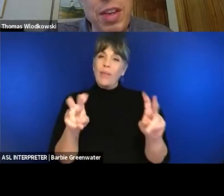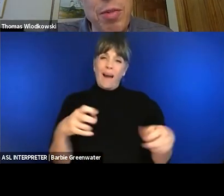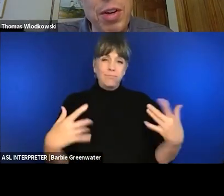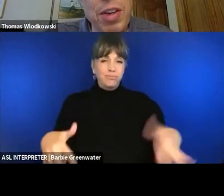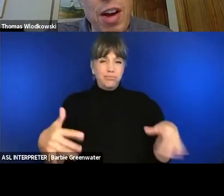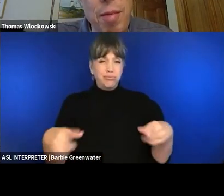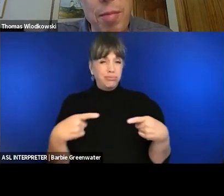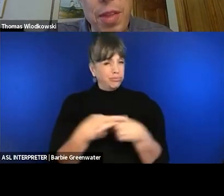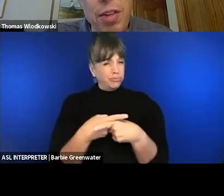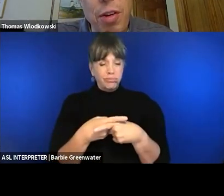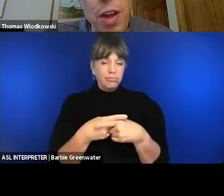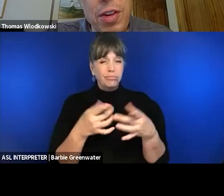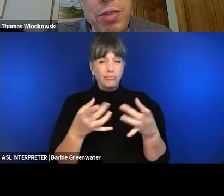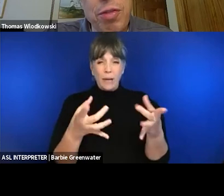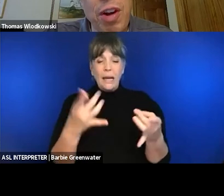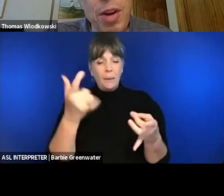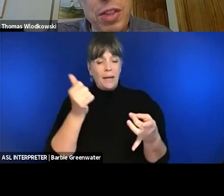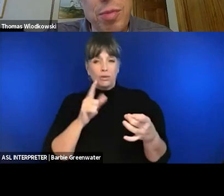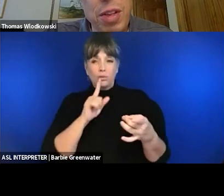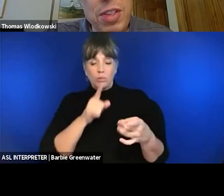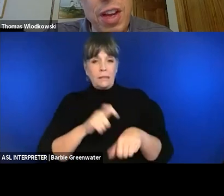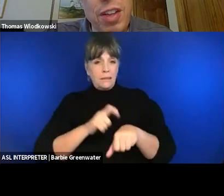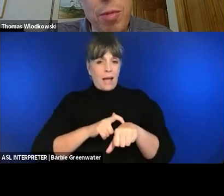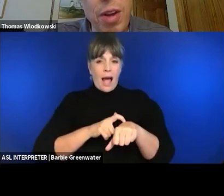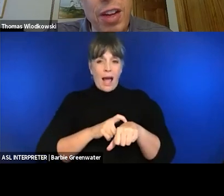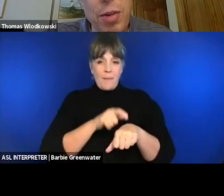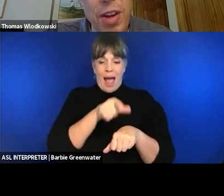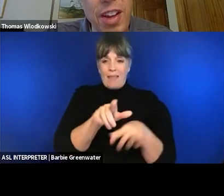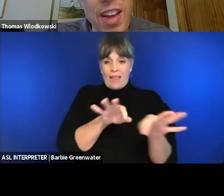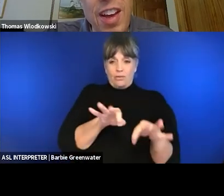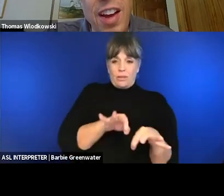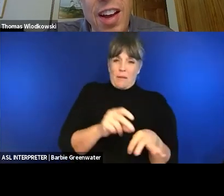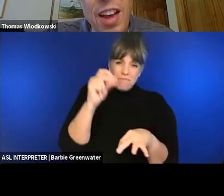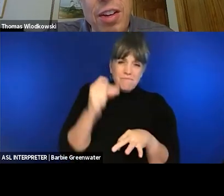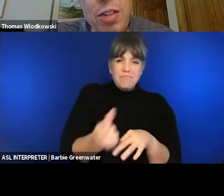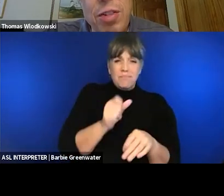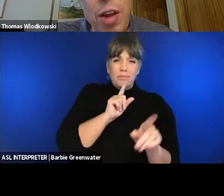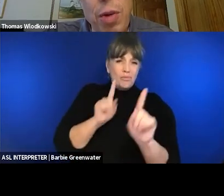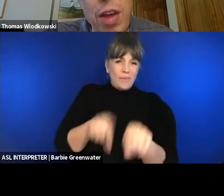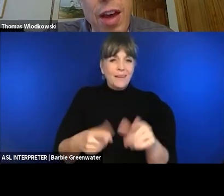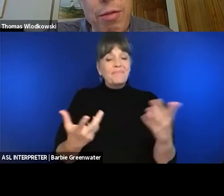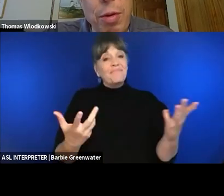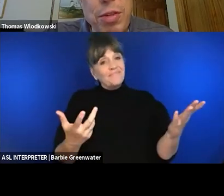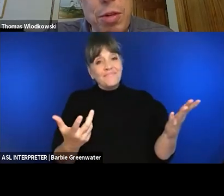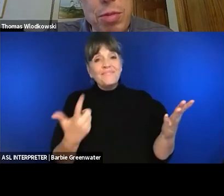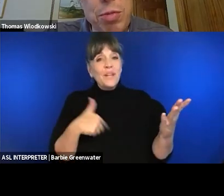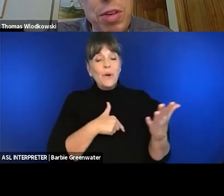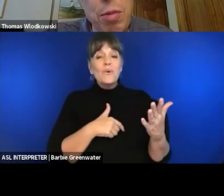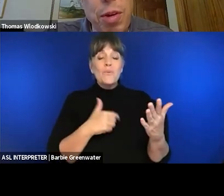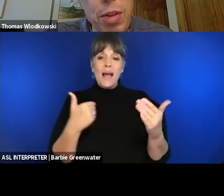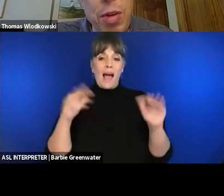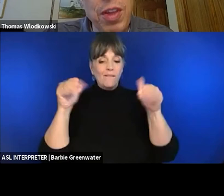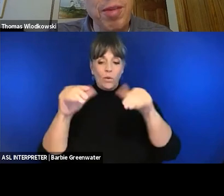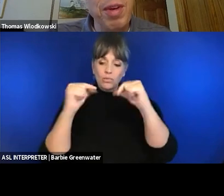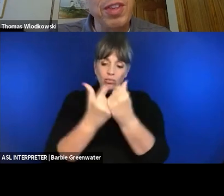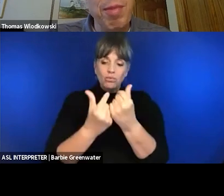because it's in real time and the describer has a split second to react to it. And we have focus groups. We did